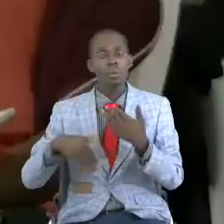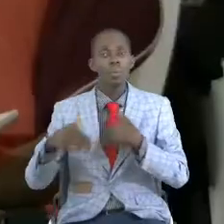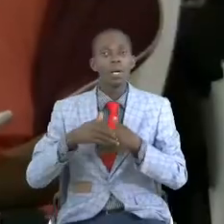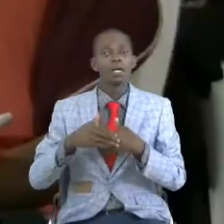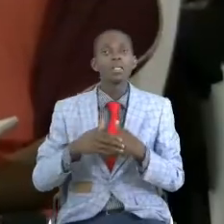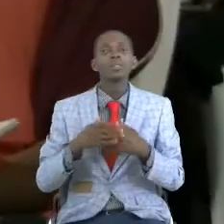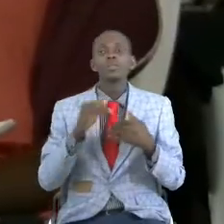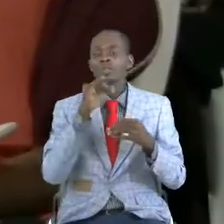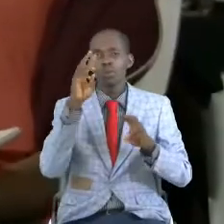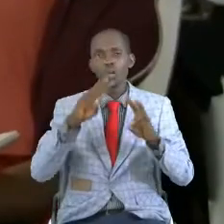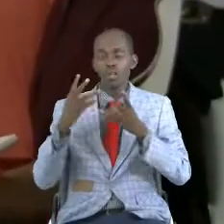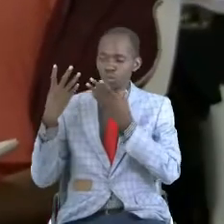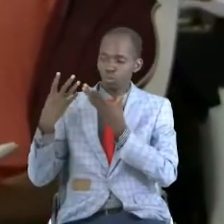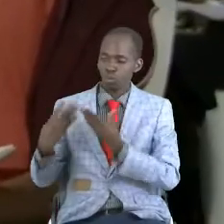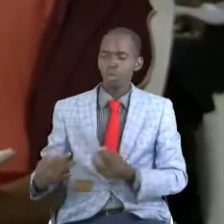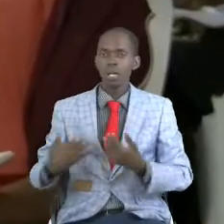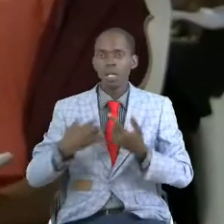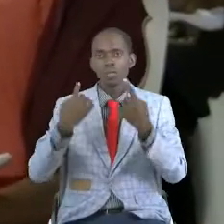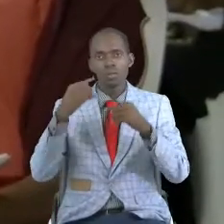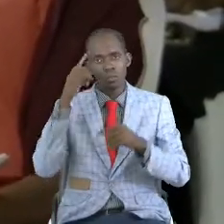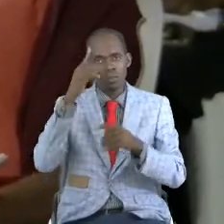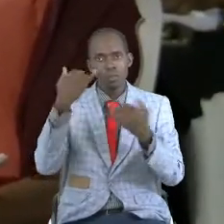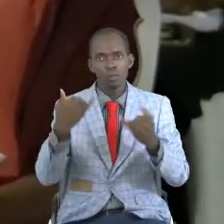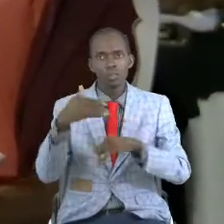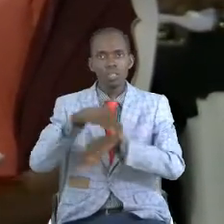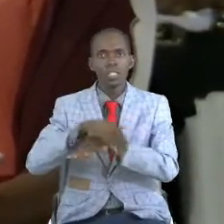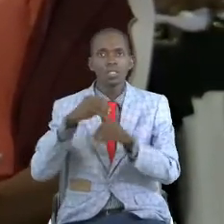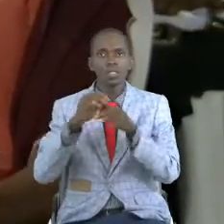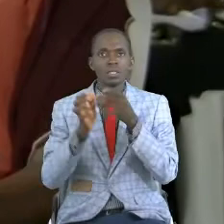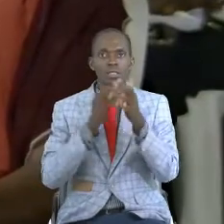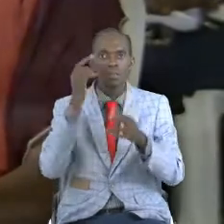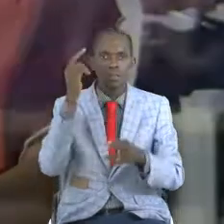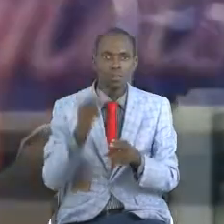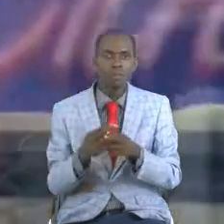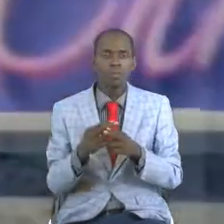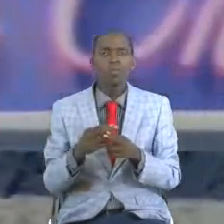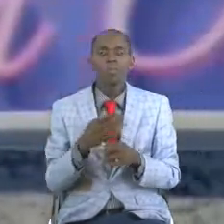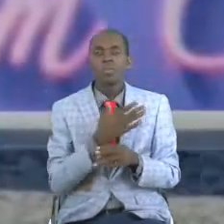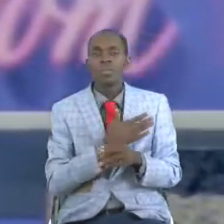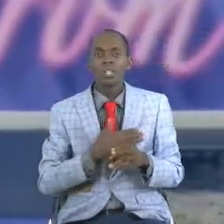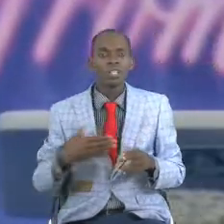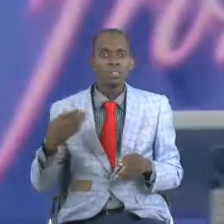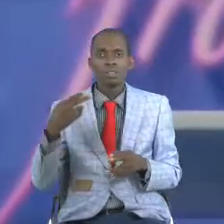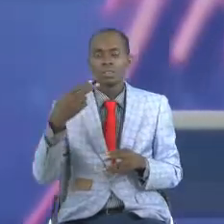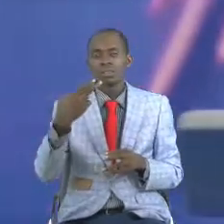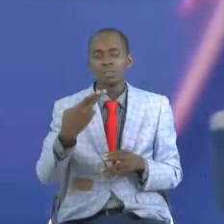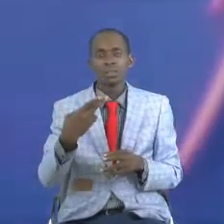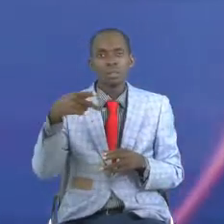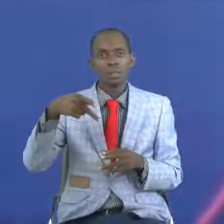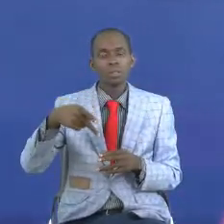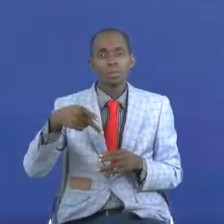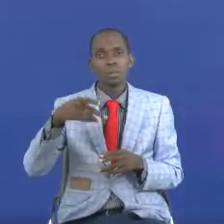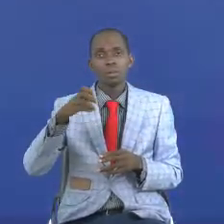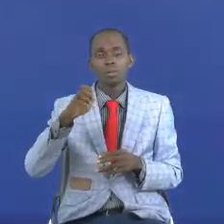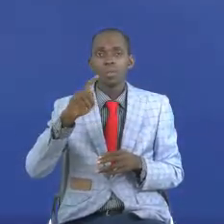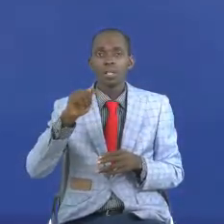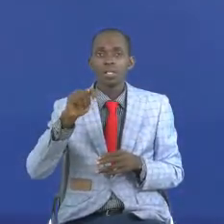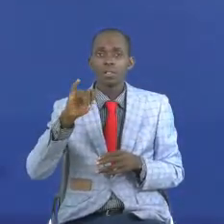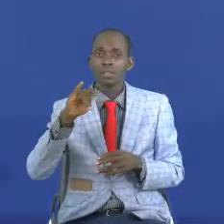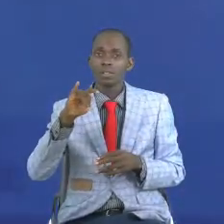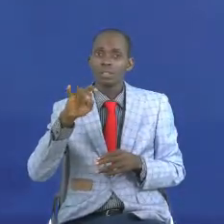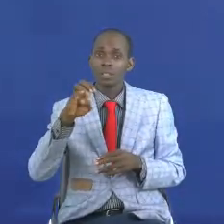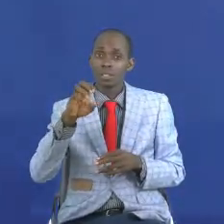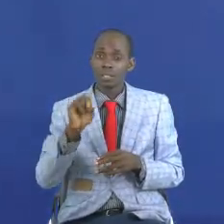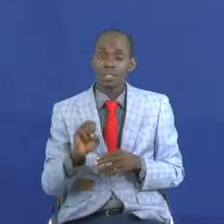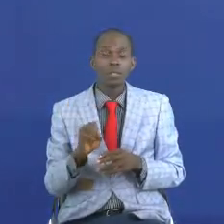come tonight. And then hepatitis, whatever, the Lord is going to touch you